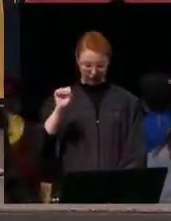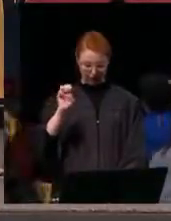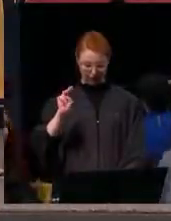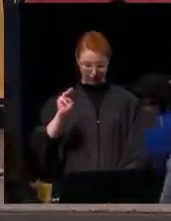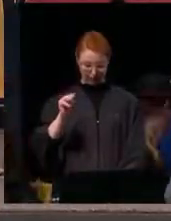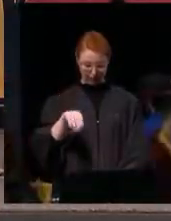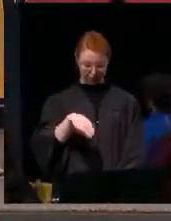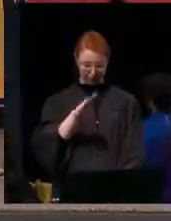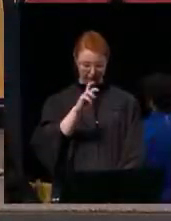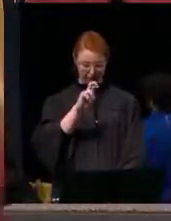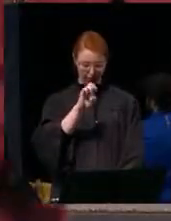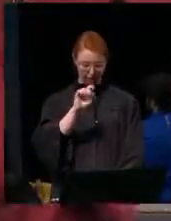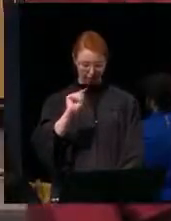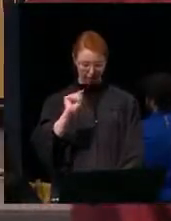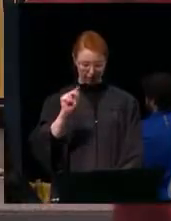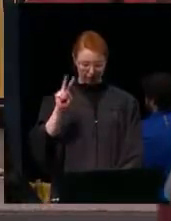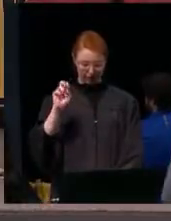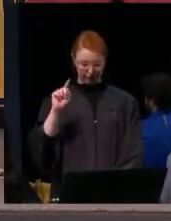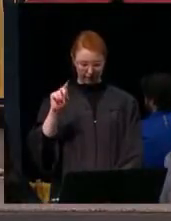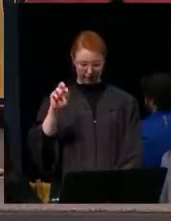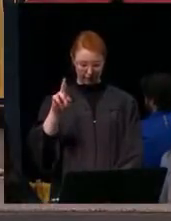Brett Vetter.